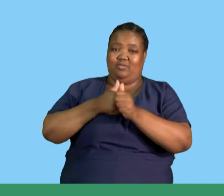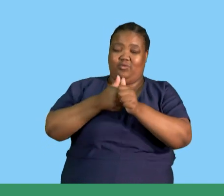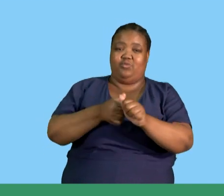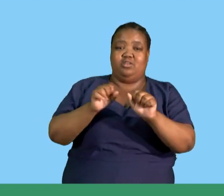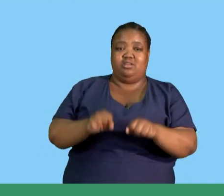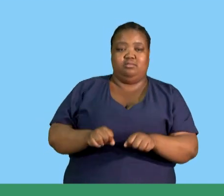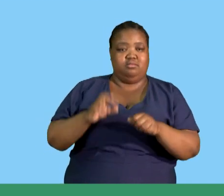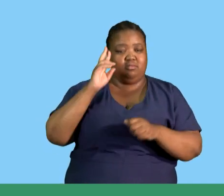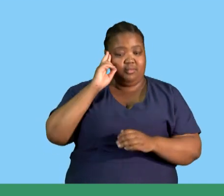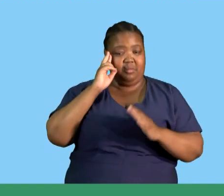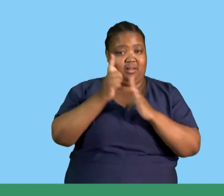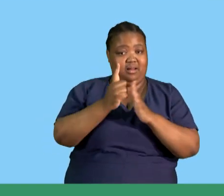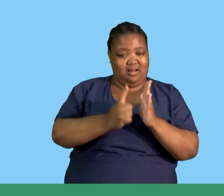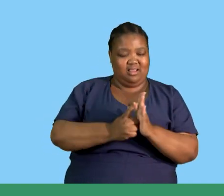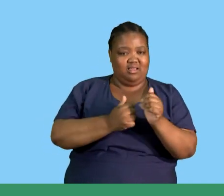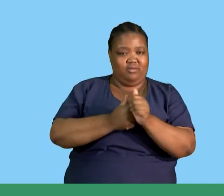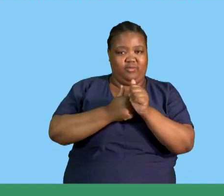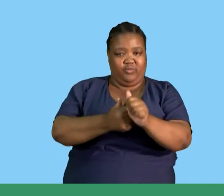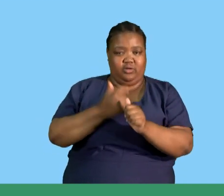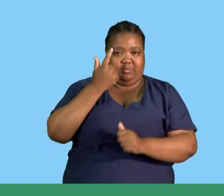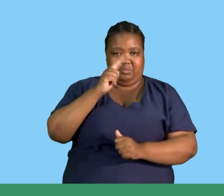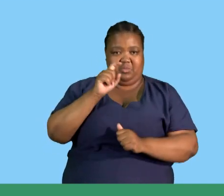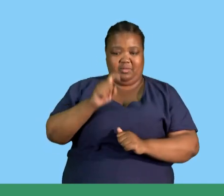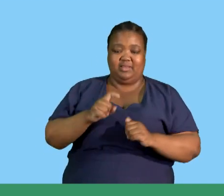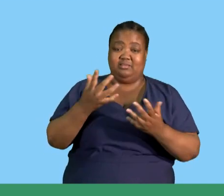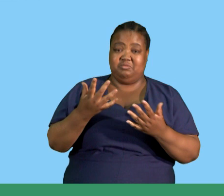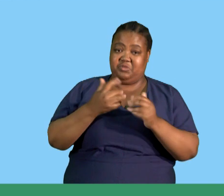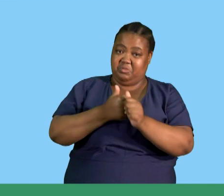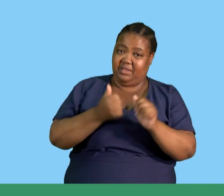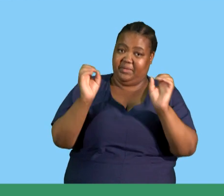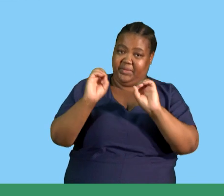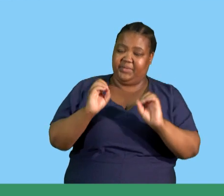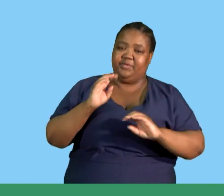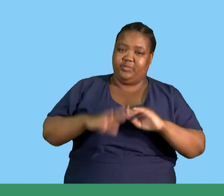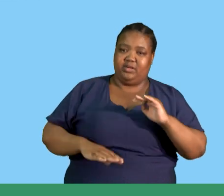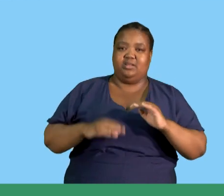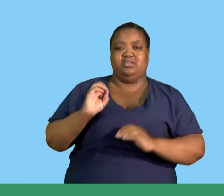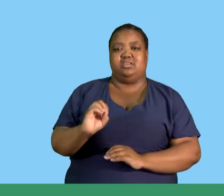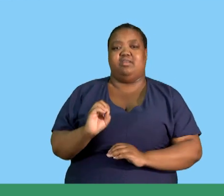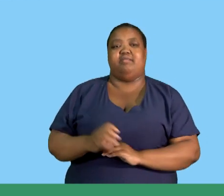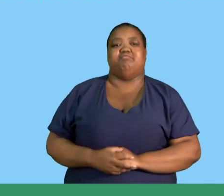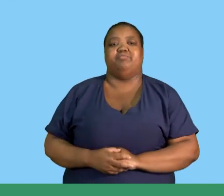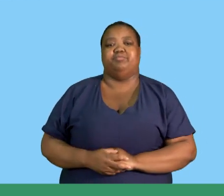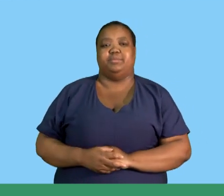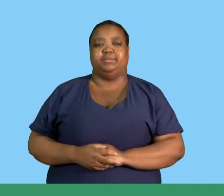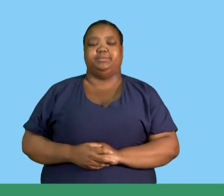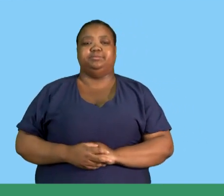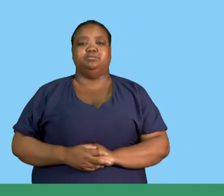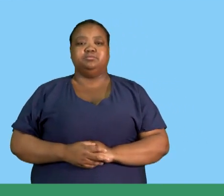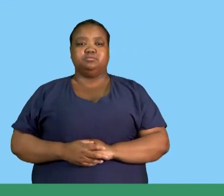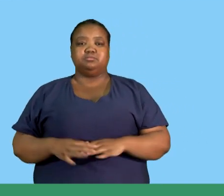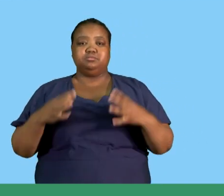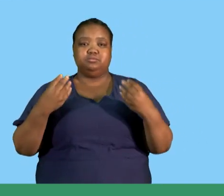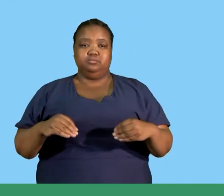have to comply or else there are penalties. Right, comply with all relevant legislations that may impact on